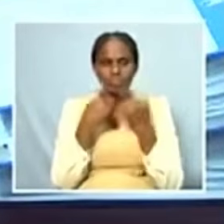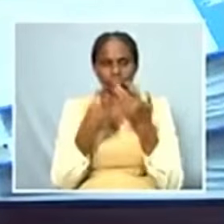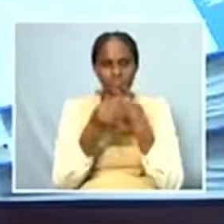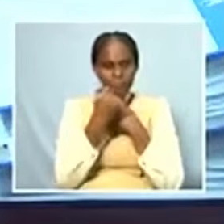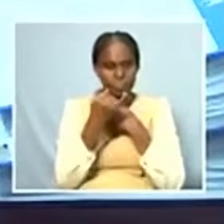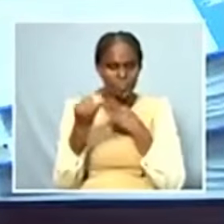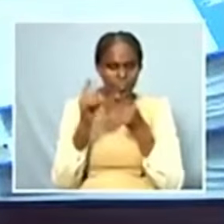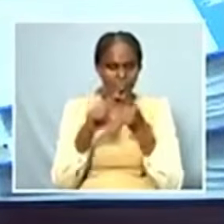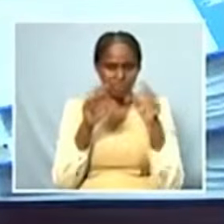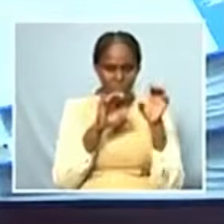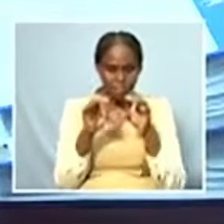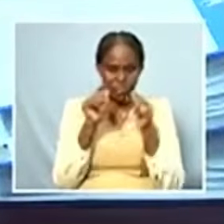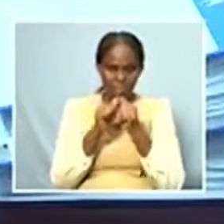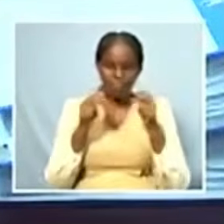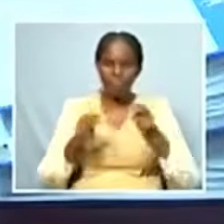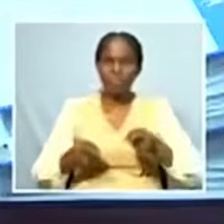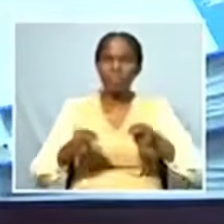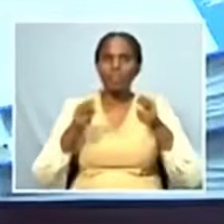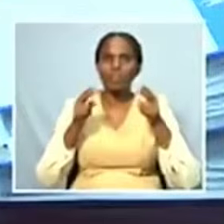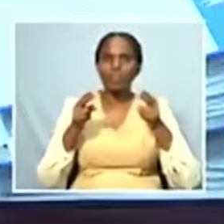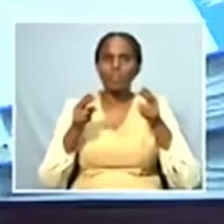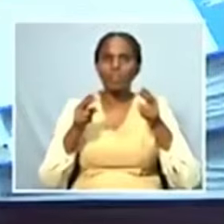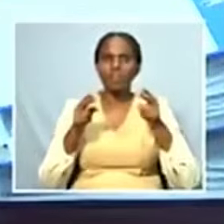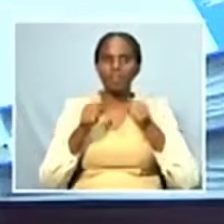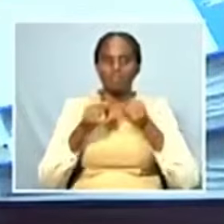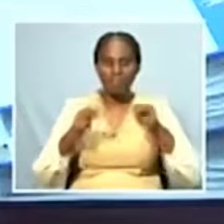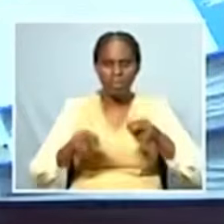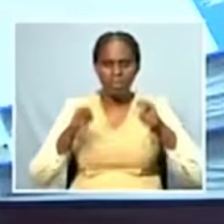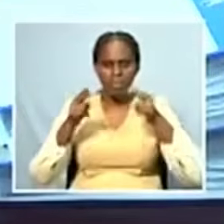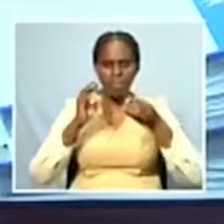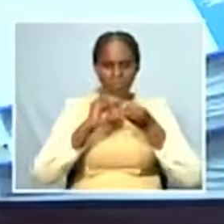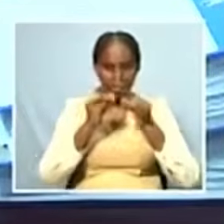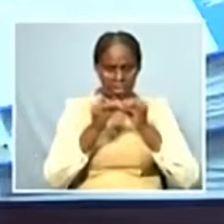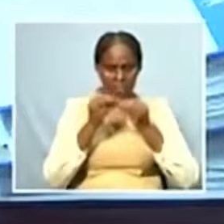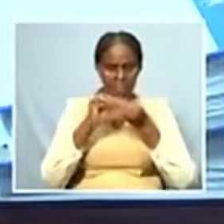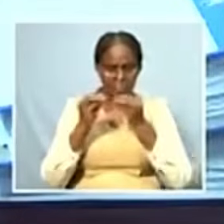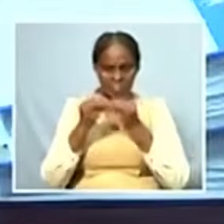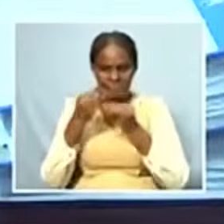to do with a high rate of